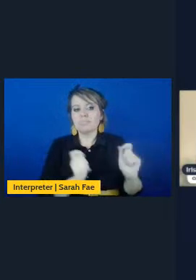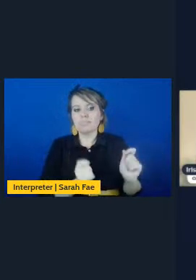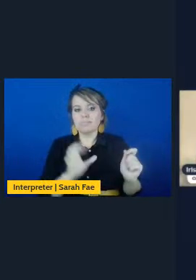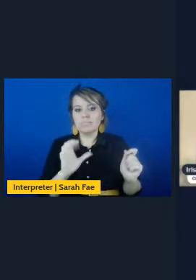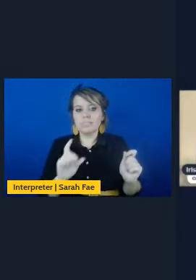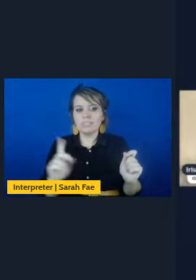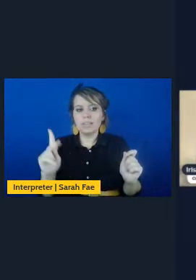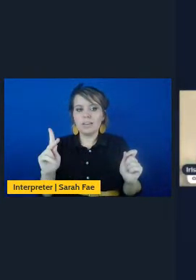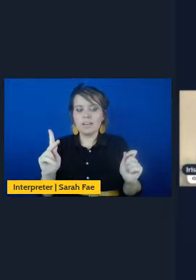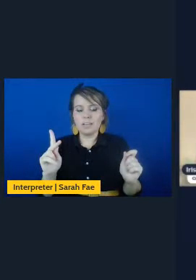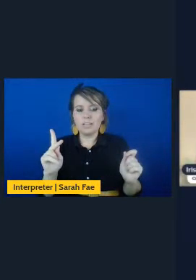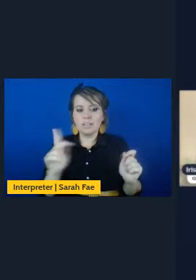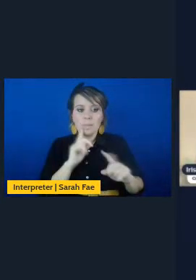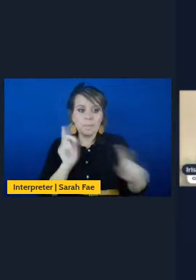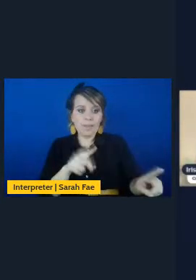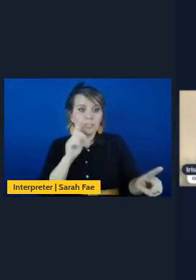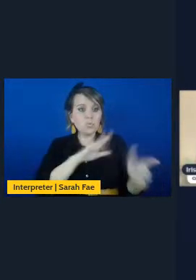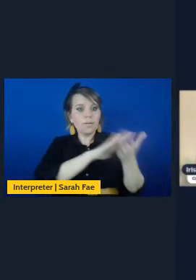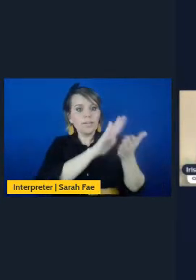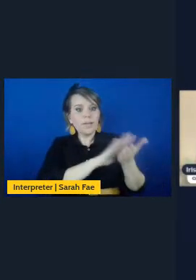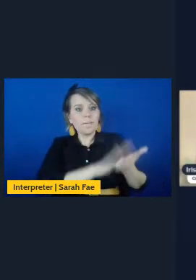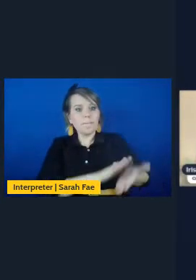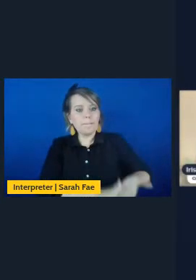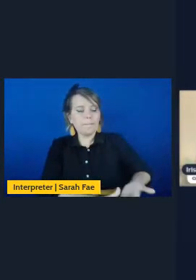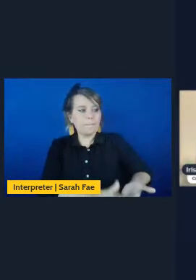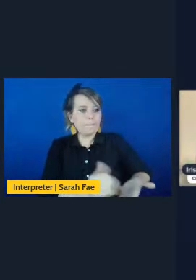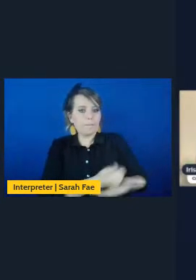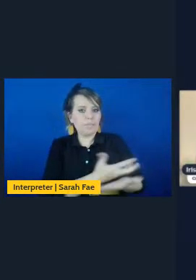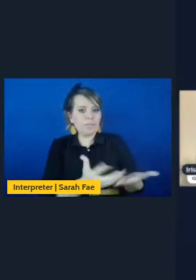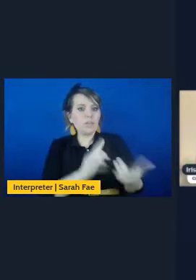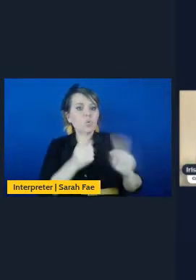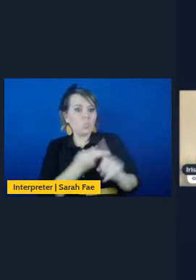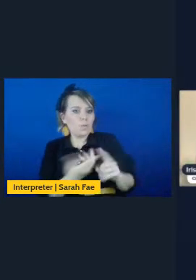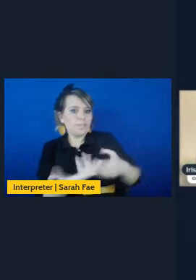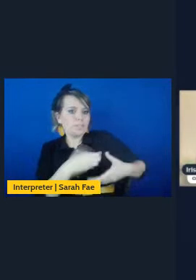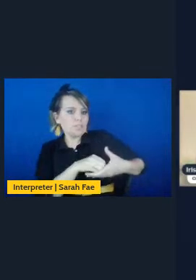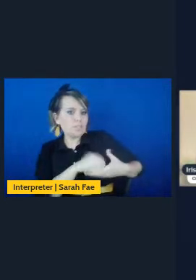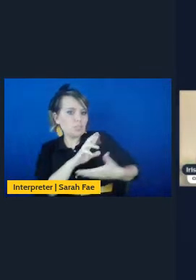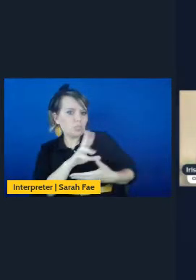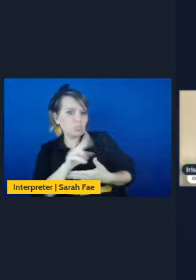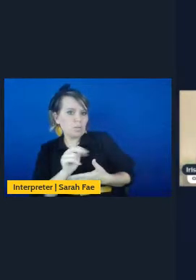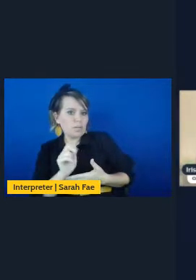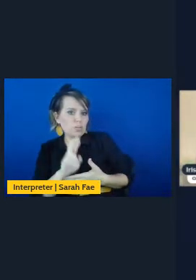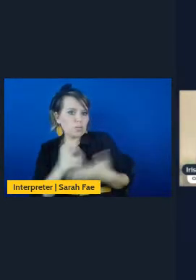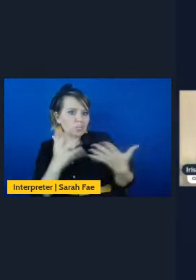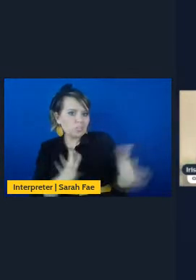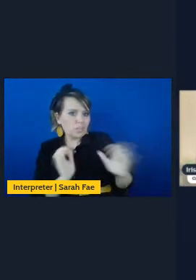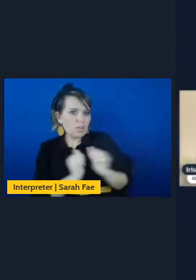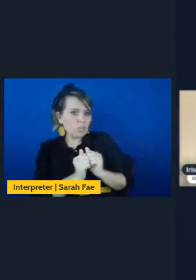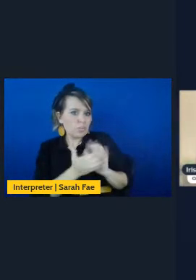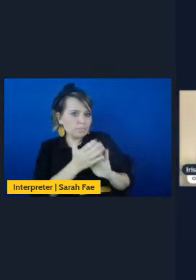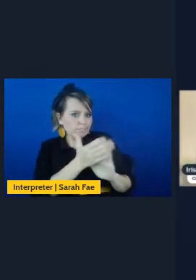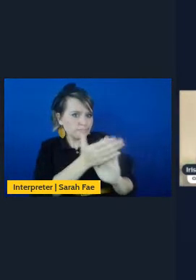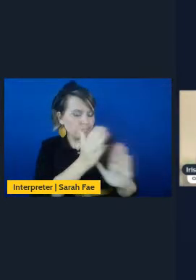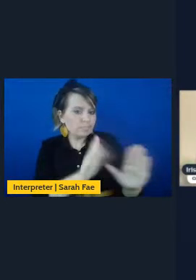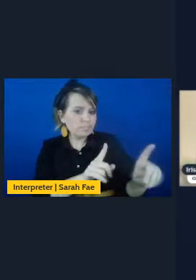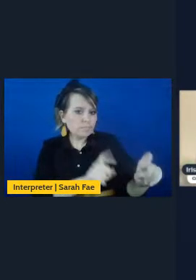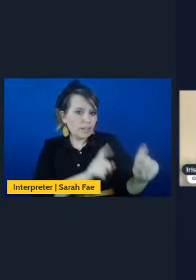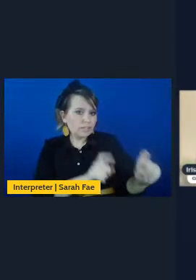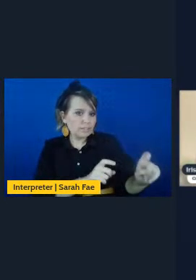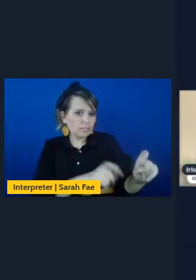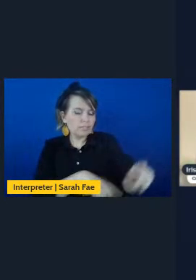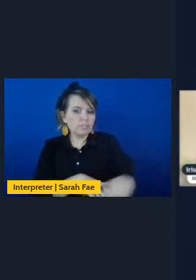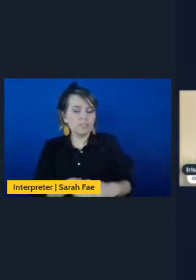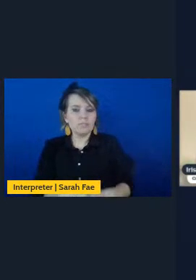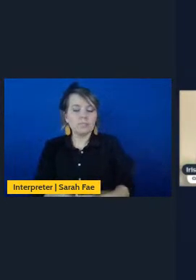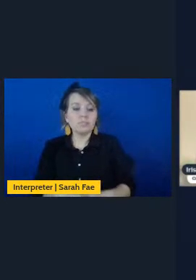commands to actually clean up everything once the integration runner is done with running those tests. Now,